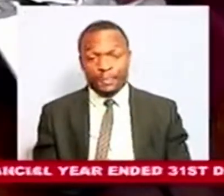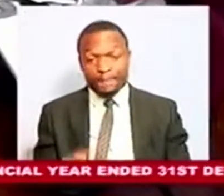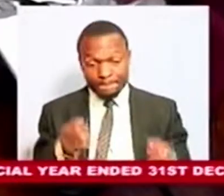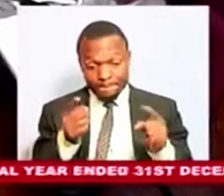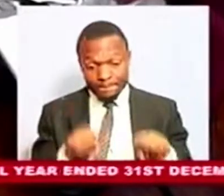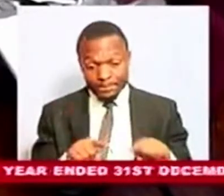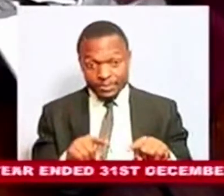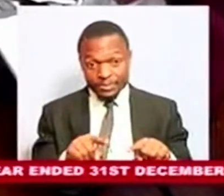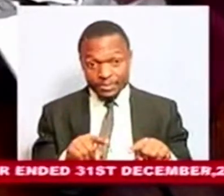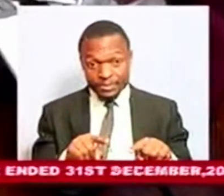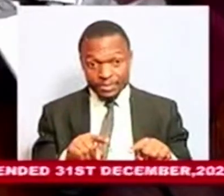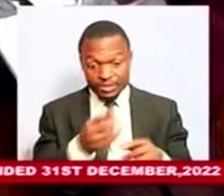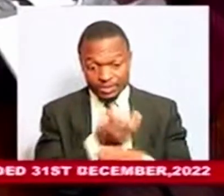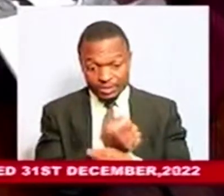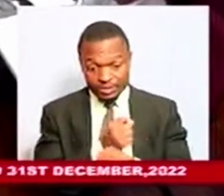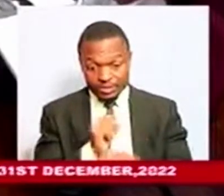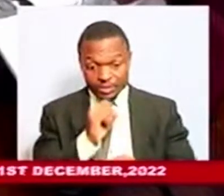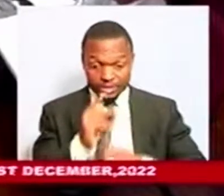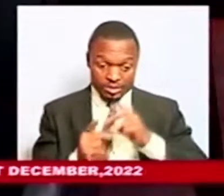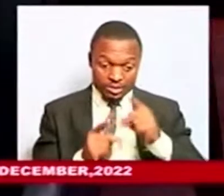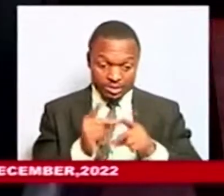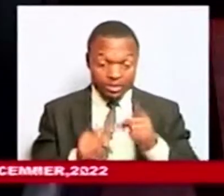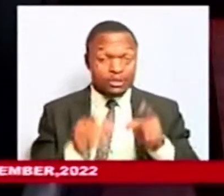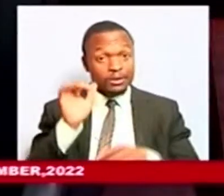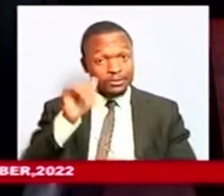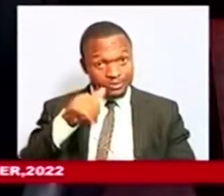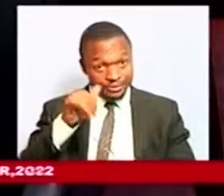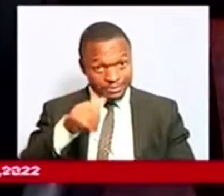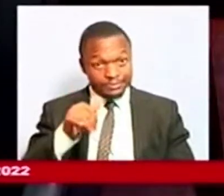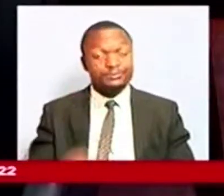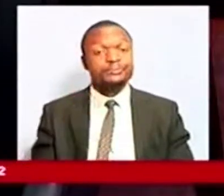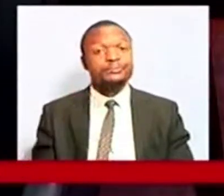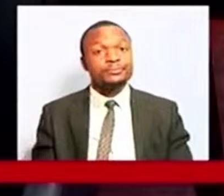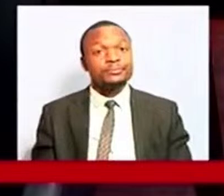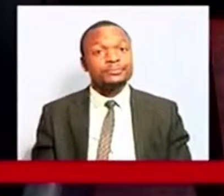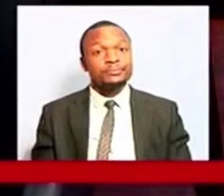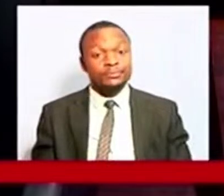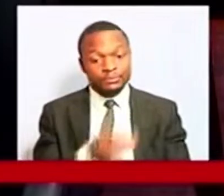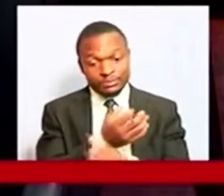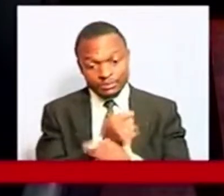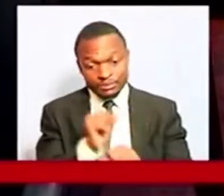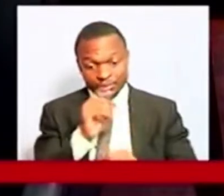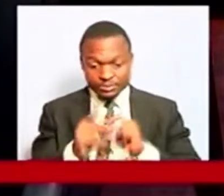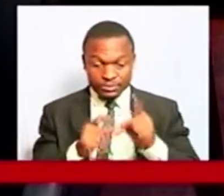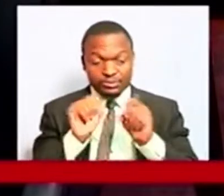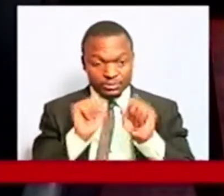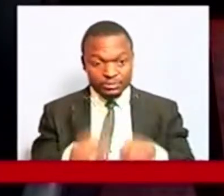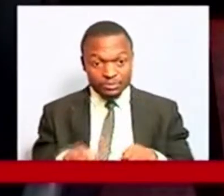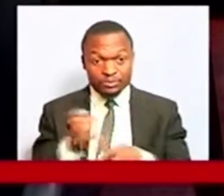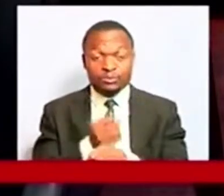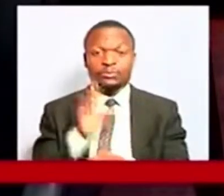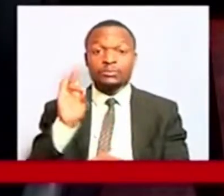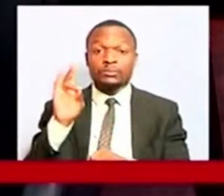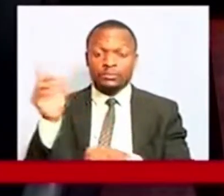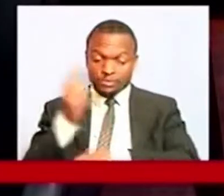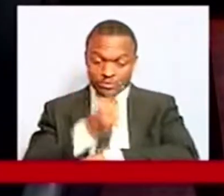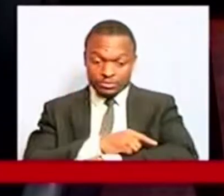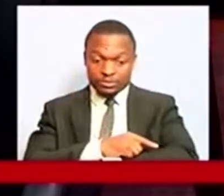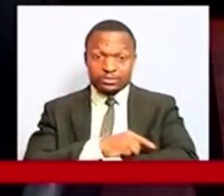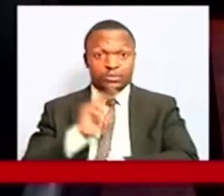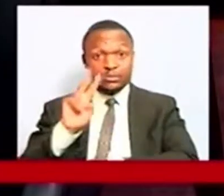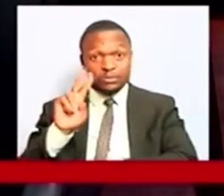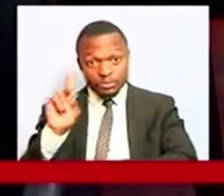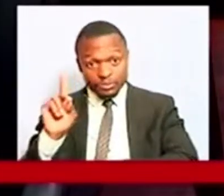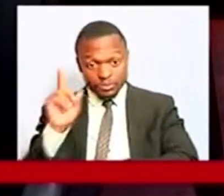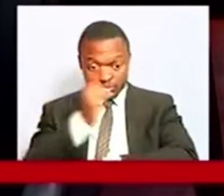the curing process. Chair, yes, of course, curing process, it can take 7 days, Chair, or 21